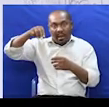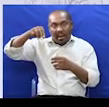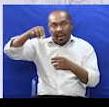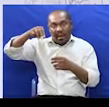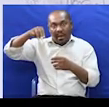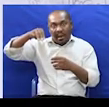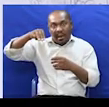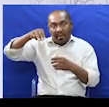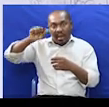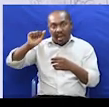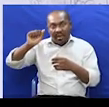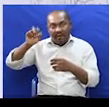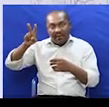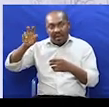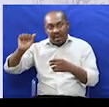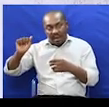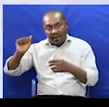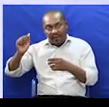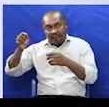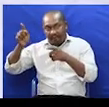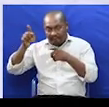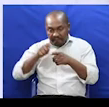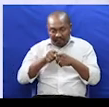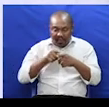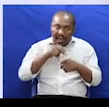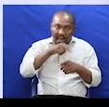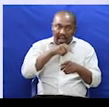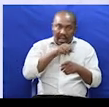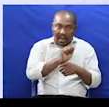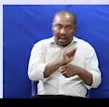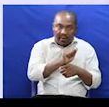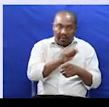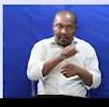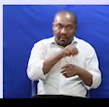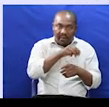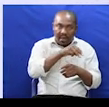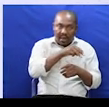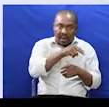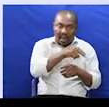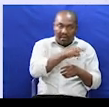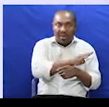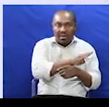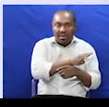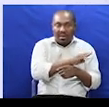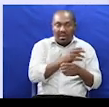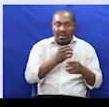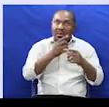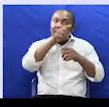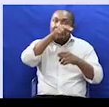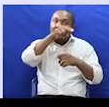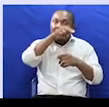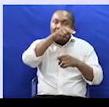what remains? It is molarity of A, volume of A over number of moles of A equals